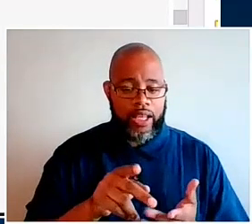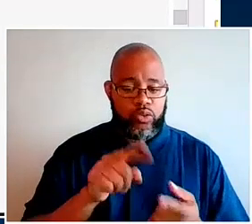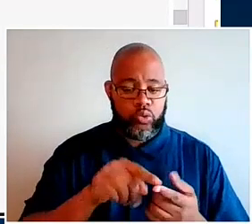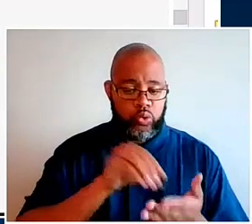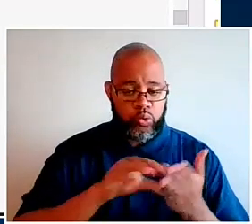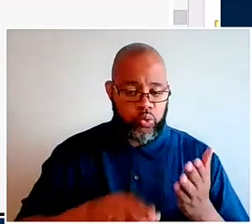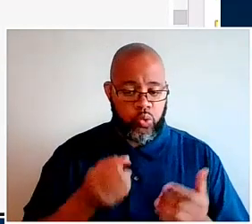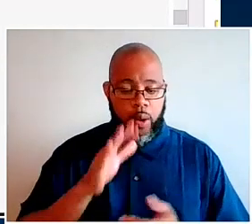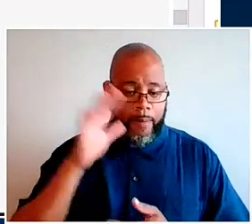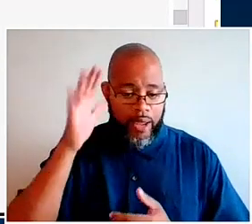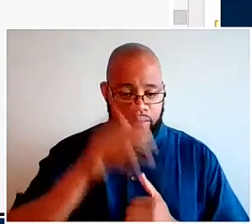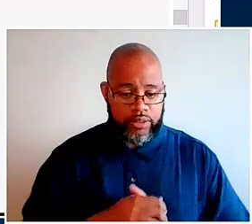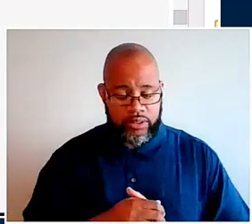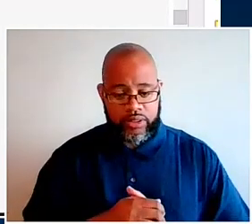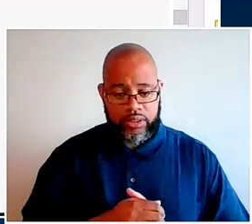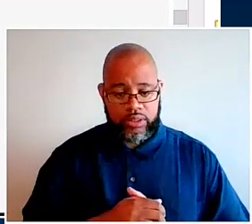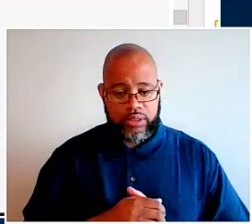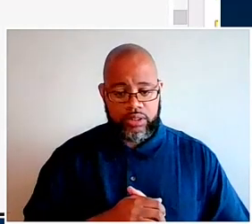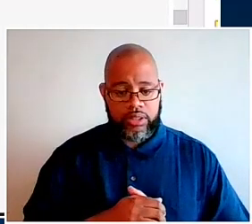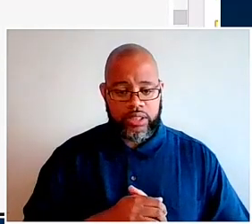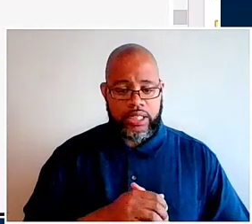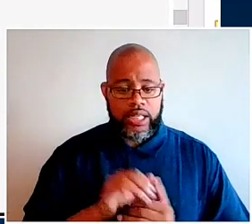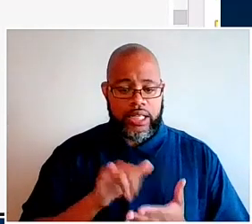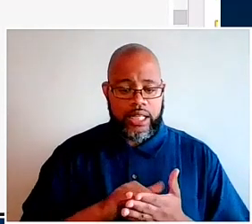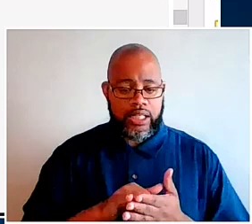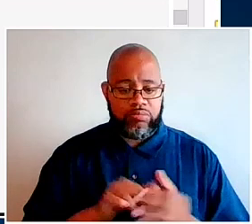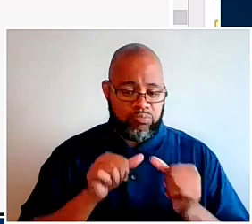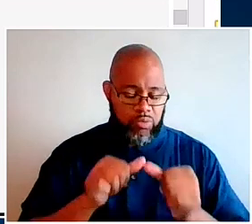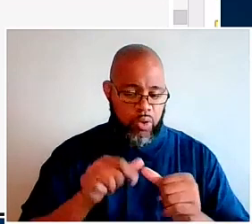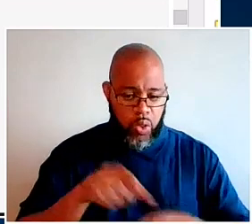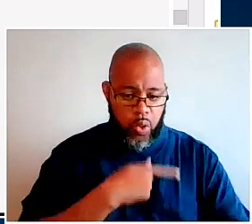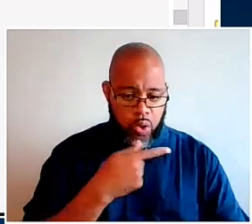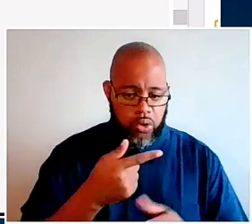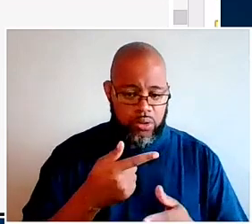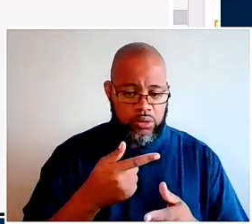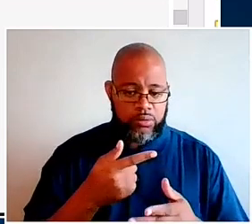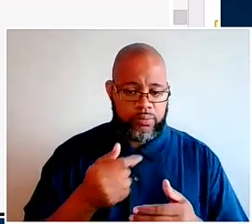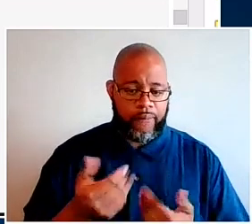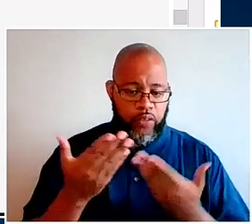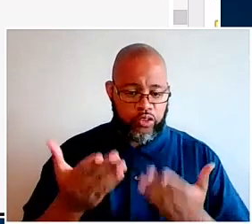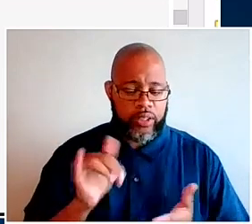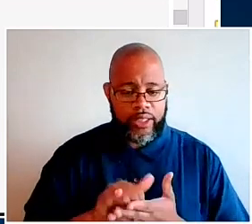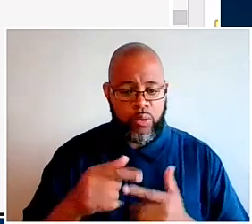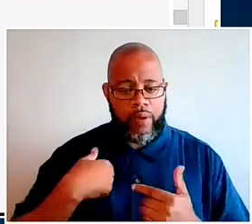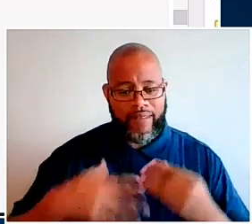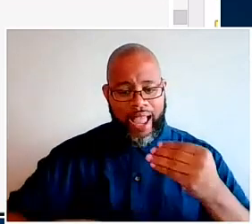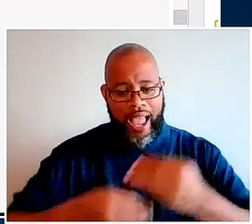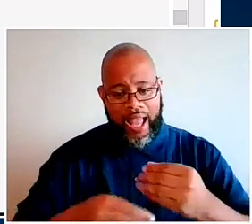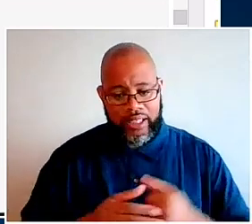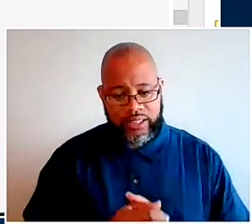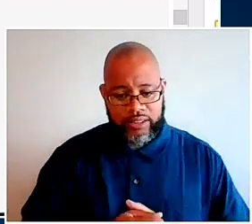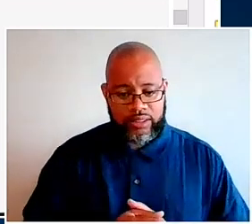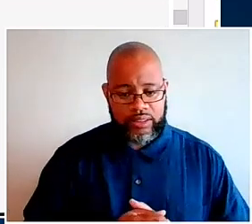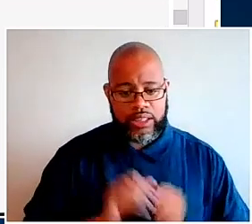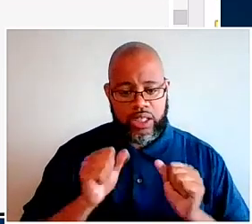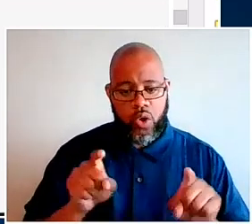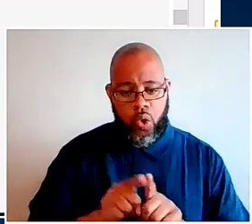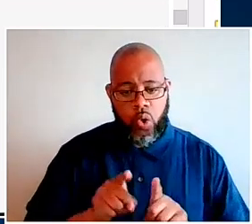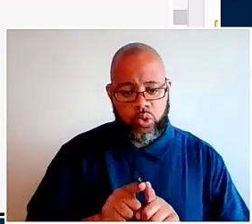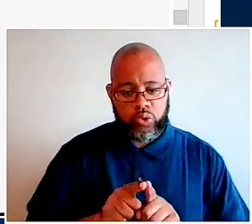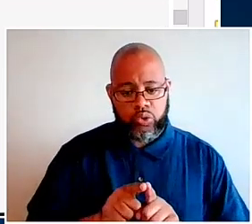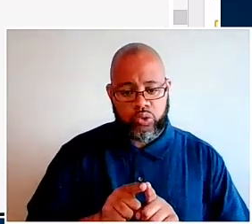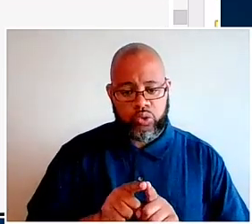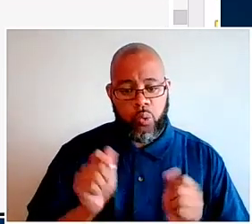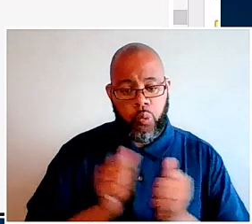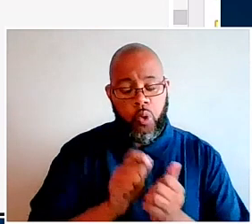parent as a credit balance. So that's a long existing provision. And then we have added, they can also, with this